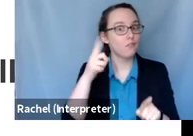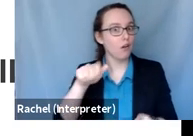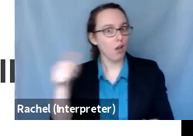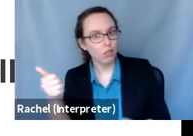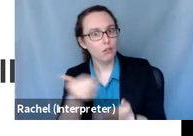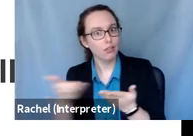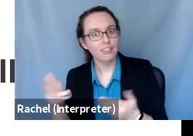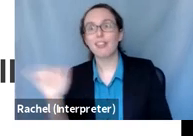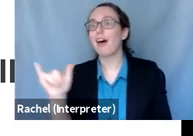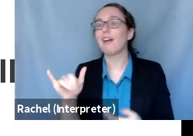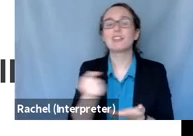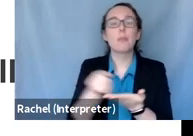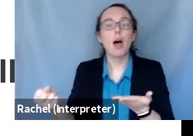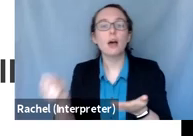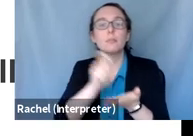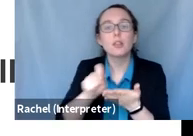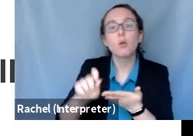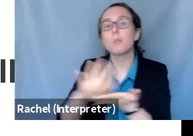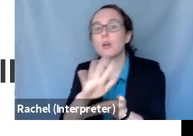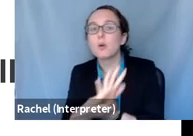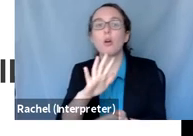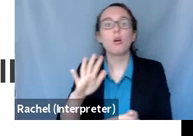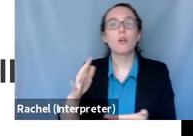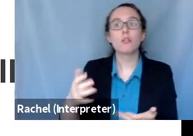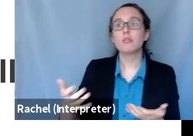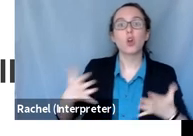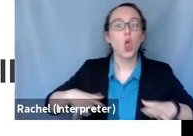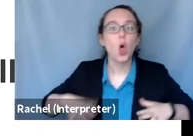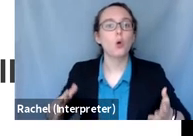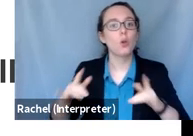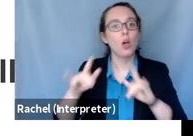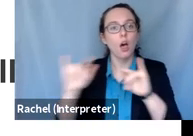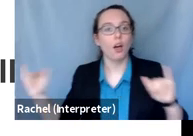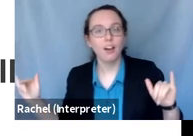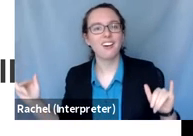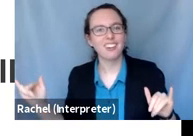College apparel, if you like, but a good way to get off and run in on some stuff.